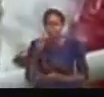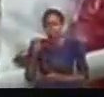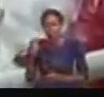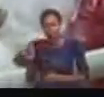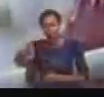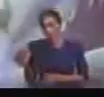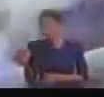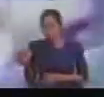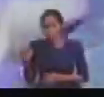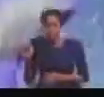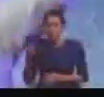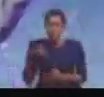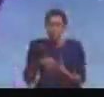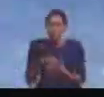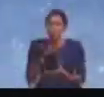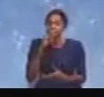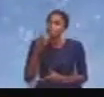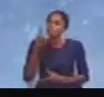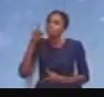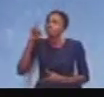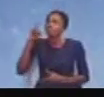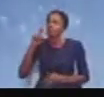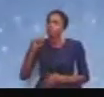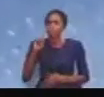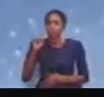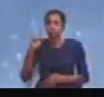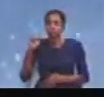sing it one more time. Nimwe